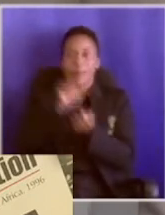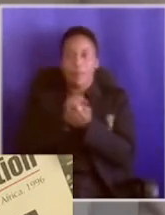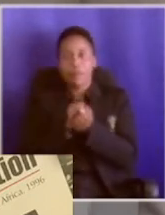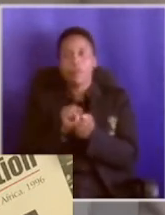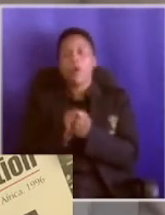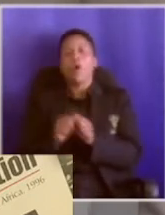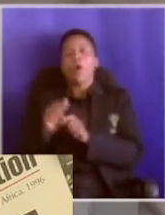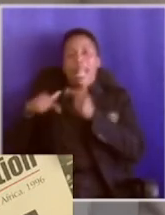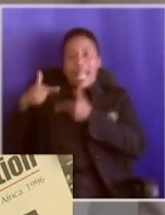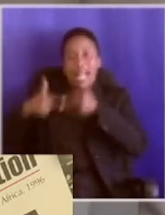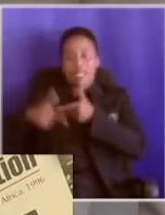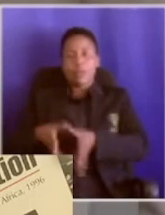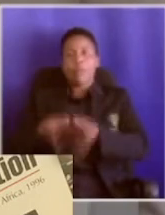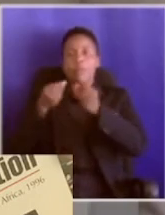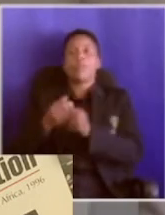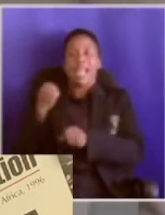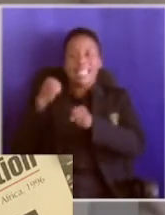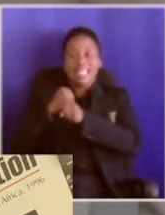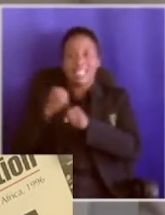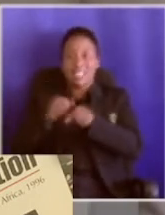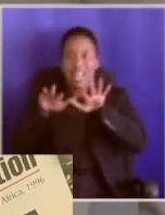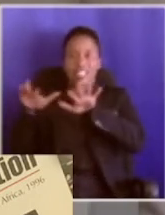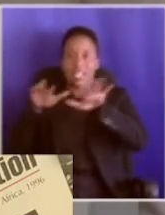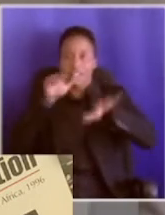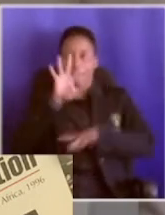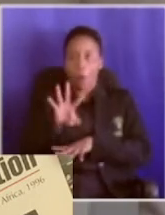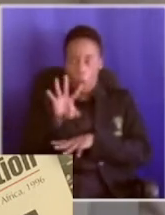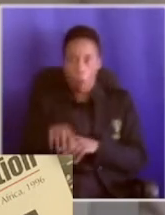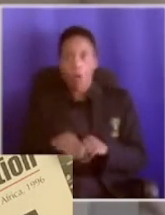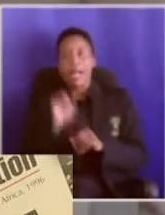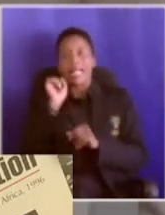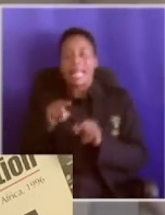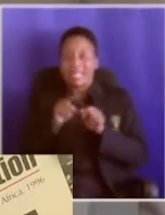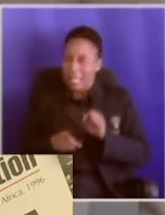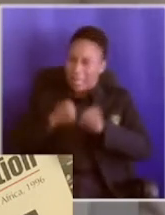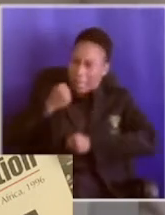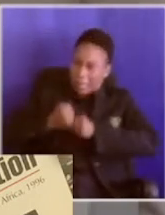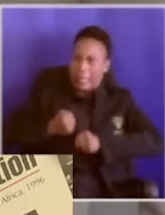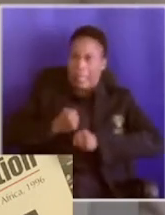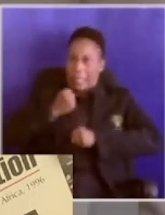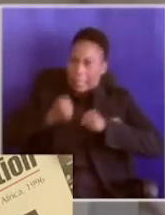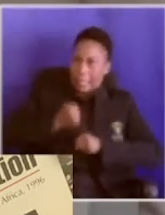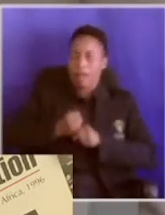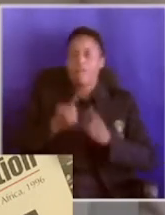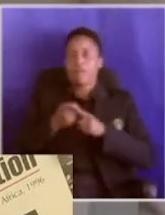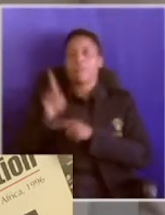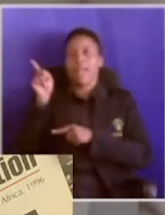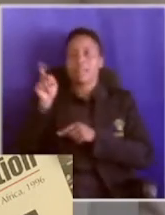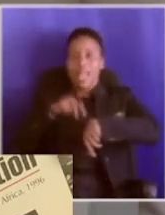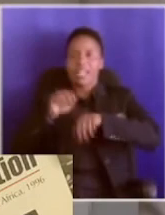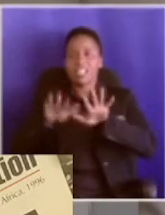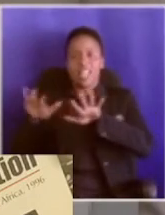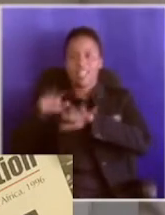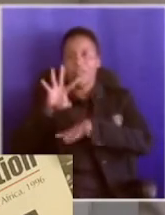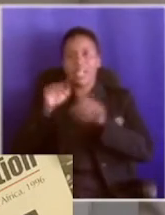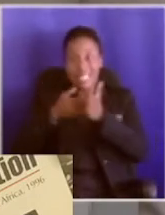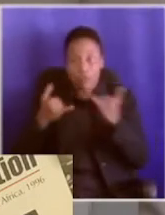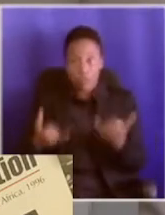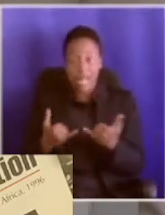in 1994 and have to grapple with since then. I hope that the legacy of our children